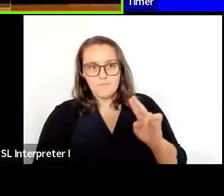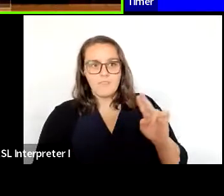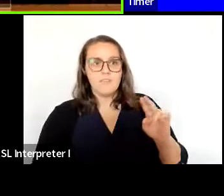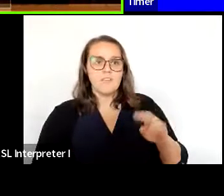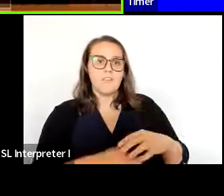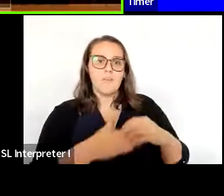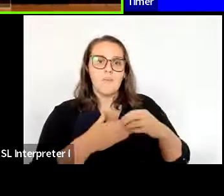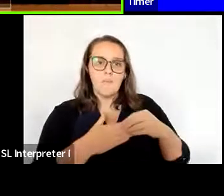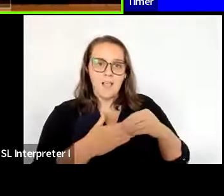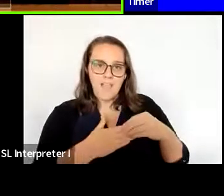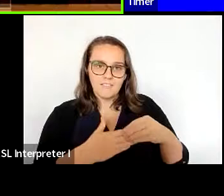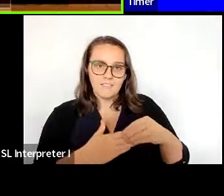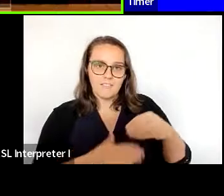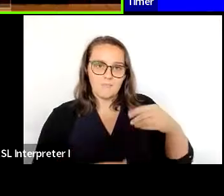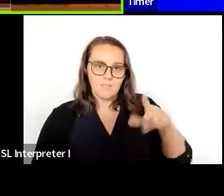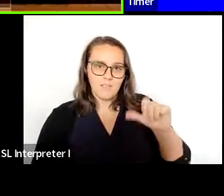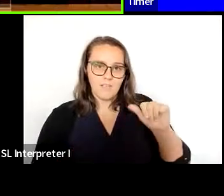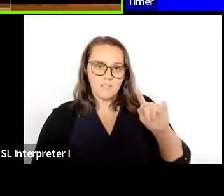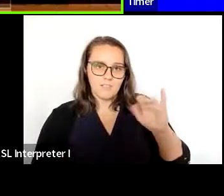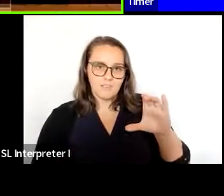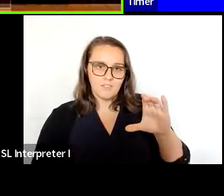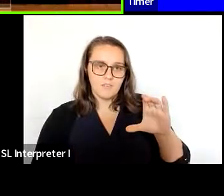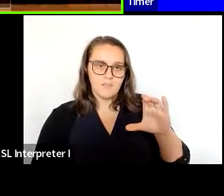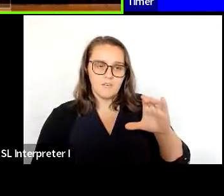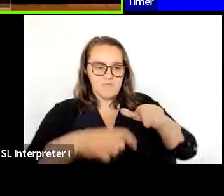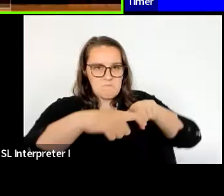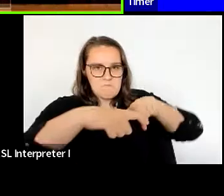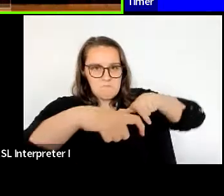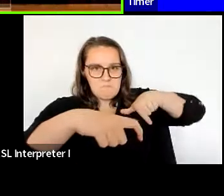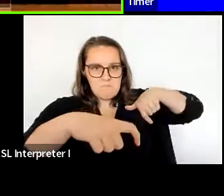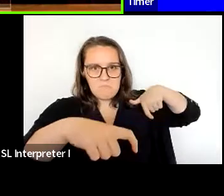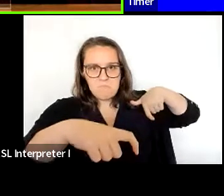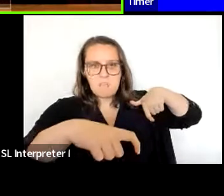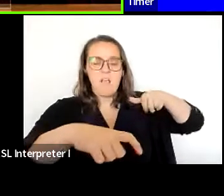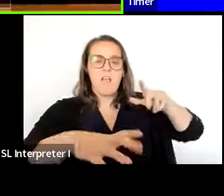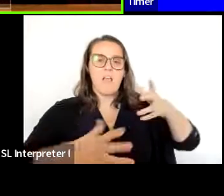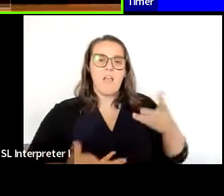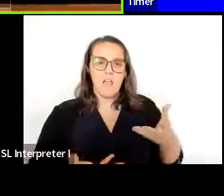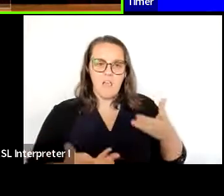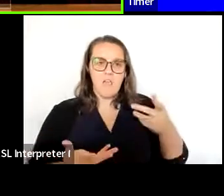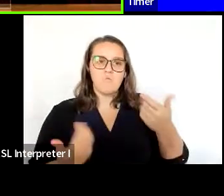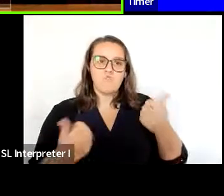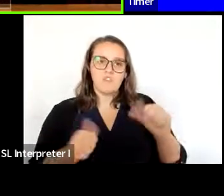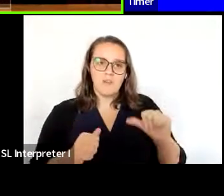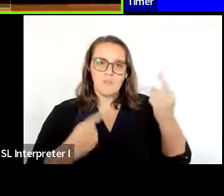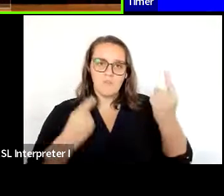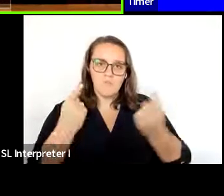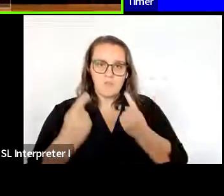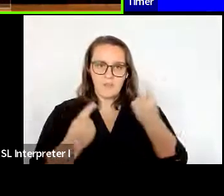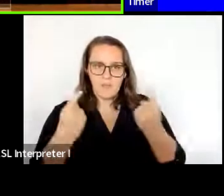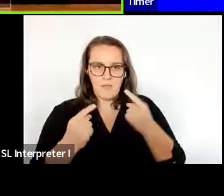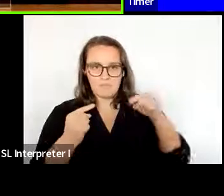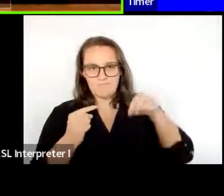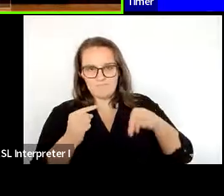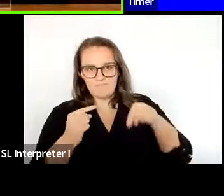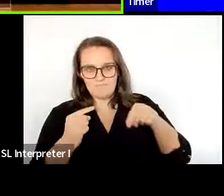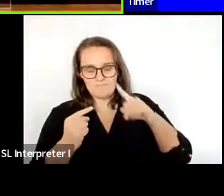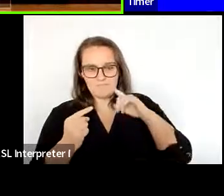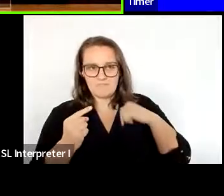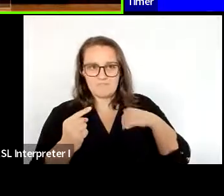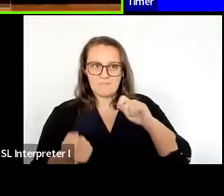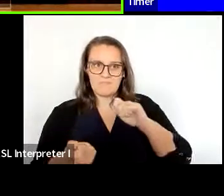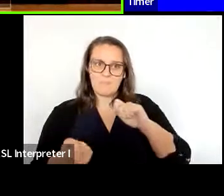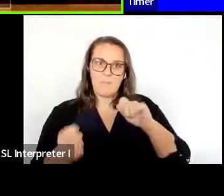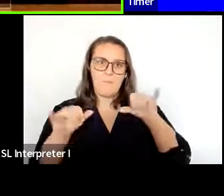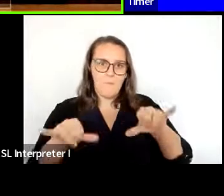years, rather than if it is working and making it safer, having DDOT make that type of conversion to a permanent place, which can also add green space as well